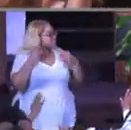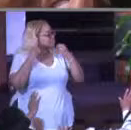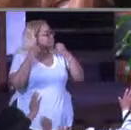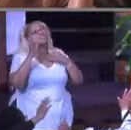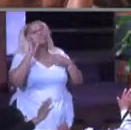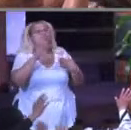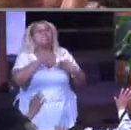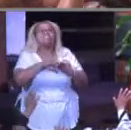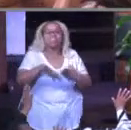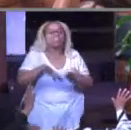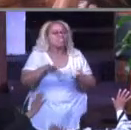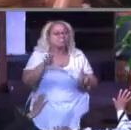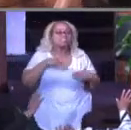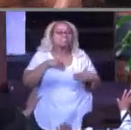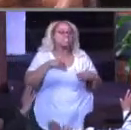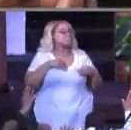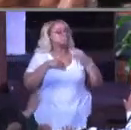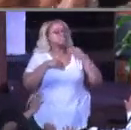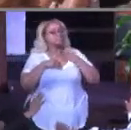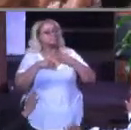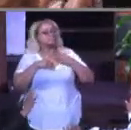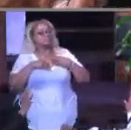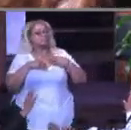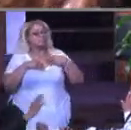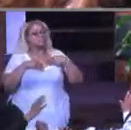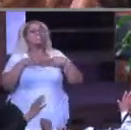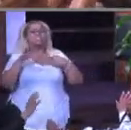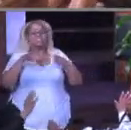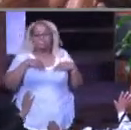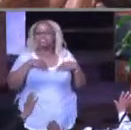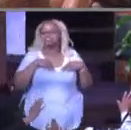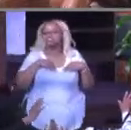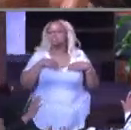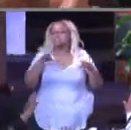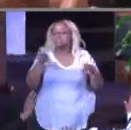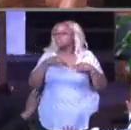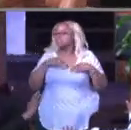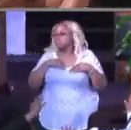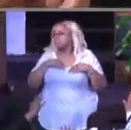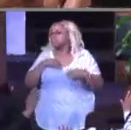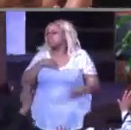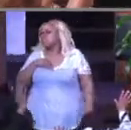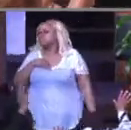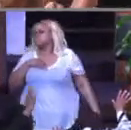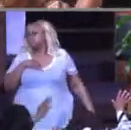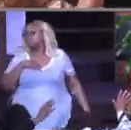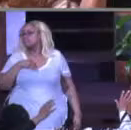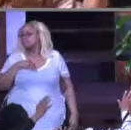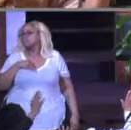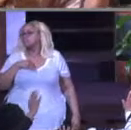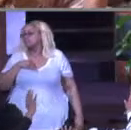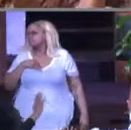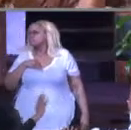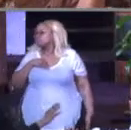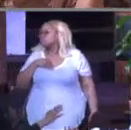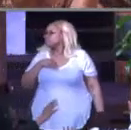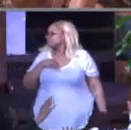You will forgive. Receive. Receive. Receive.